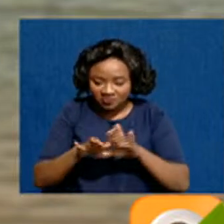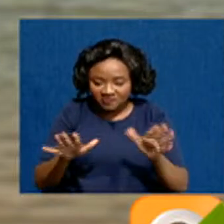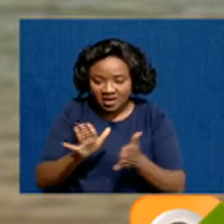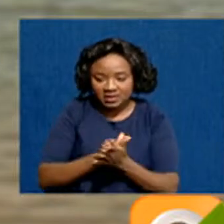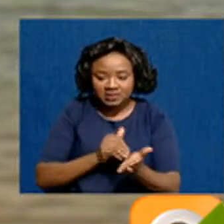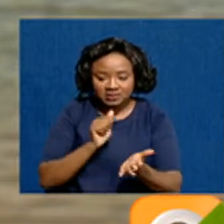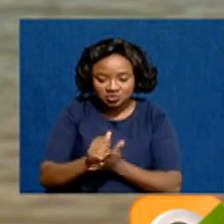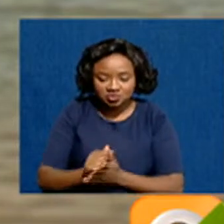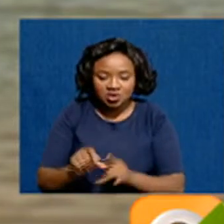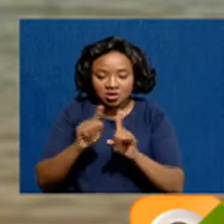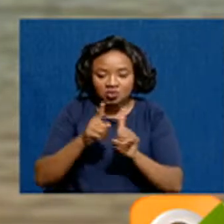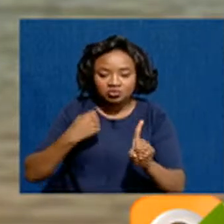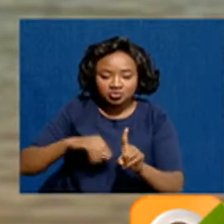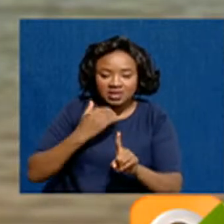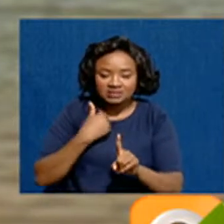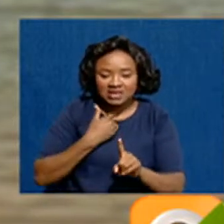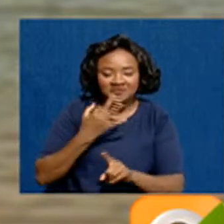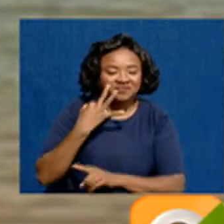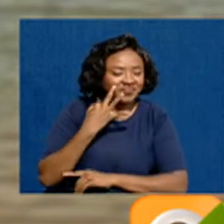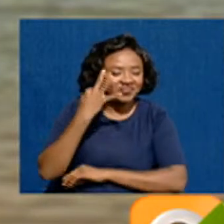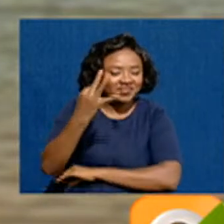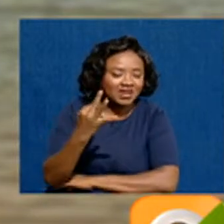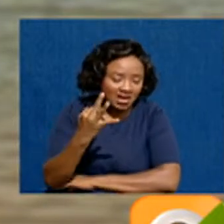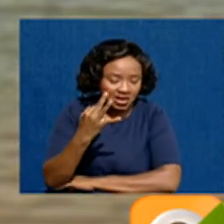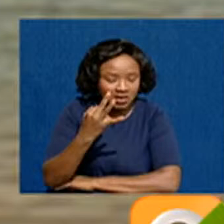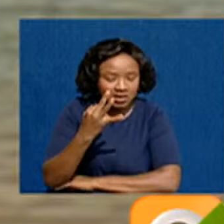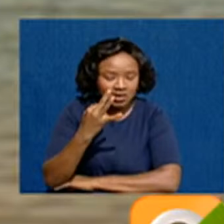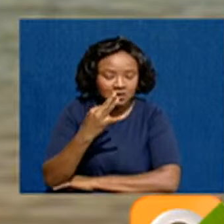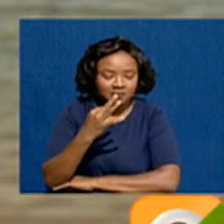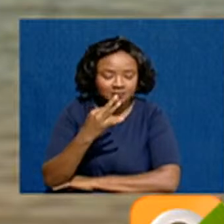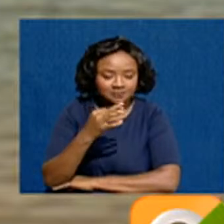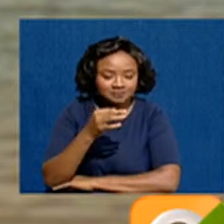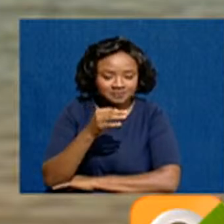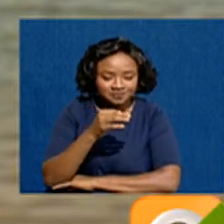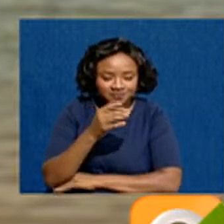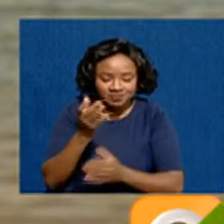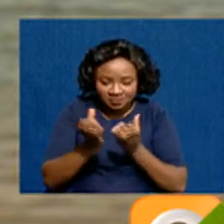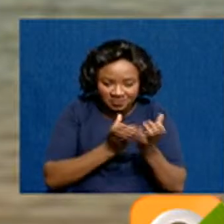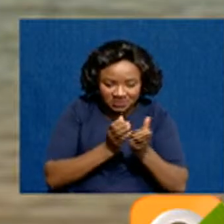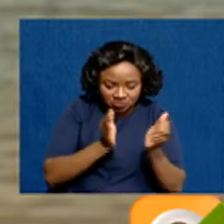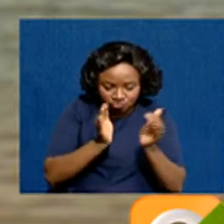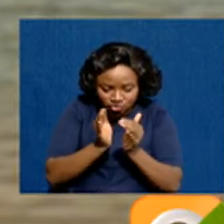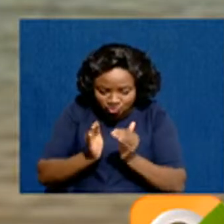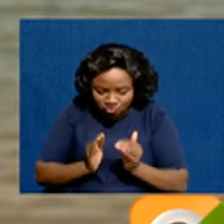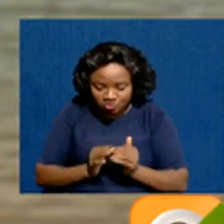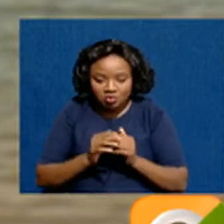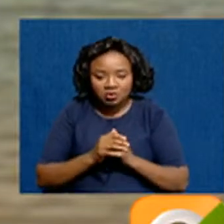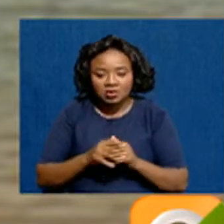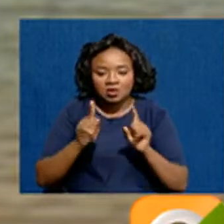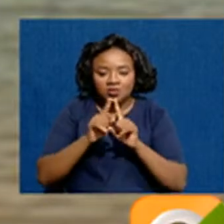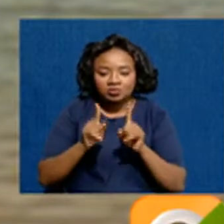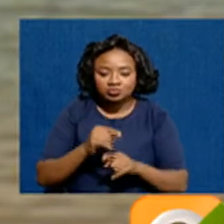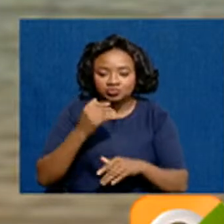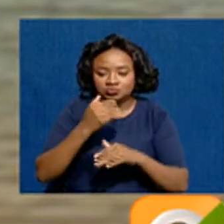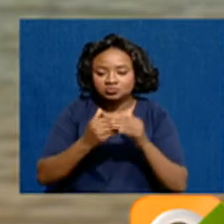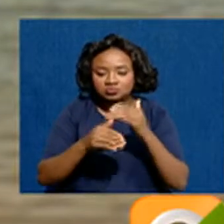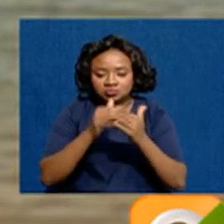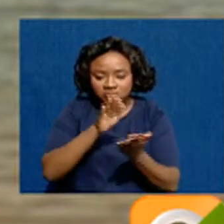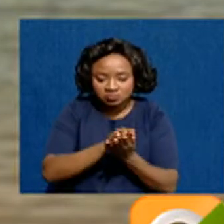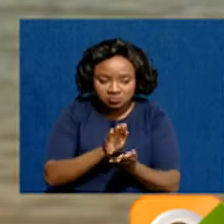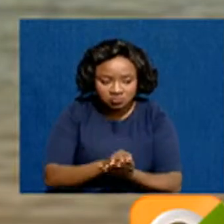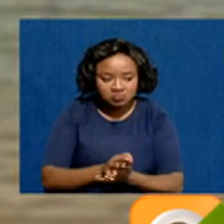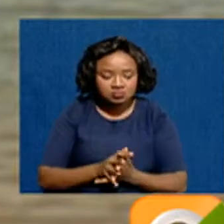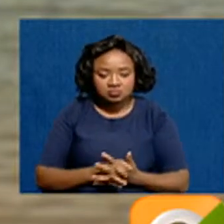have 300 small and medium-sized enterprises, premises, and warehouses which have